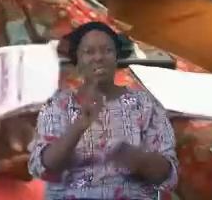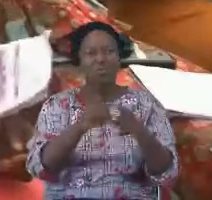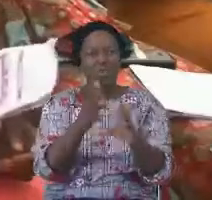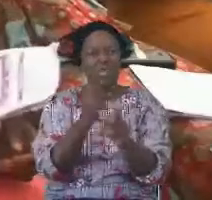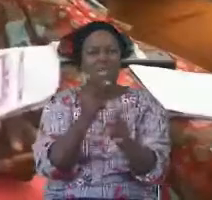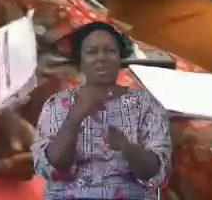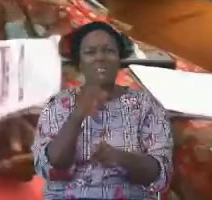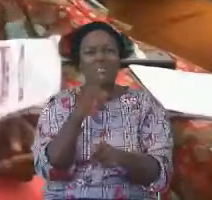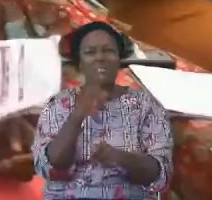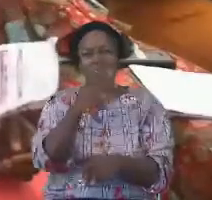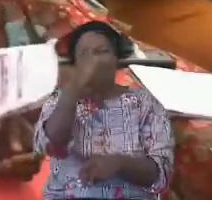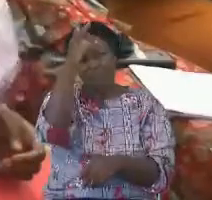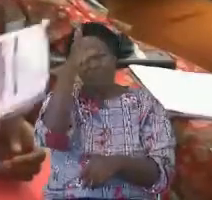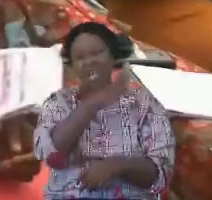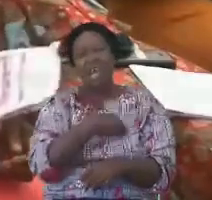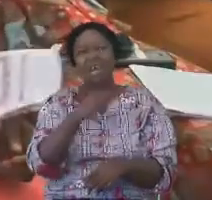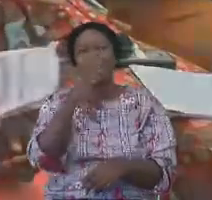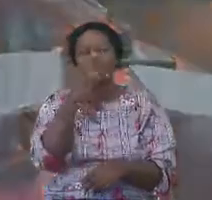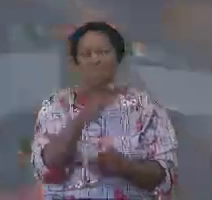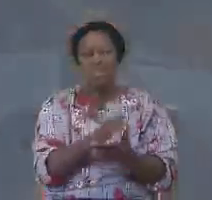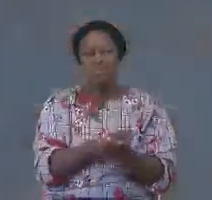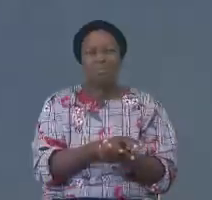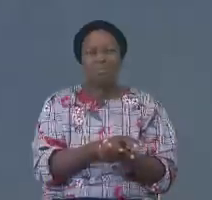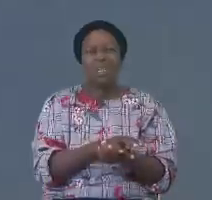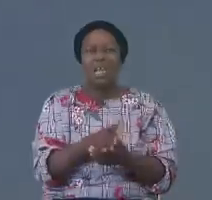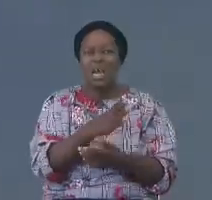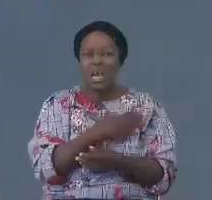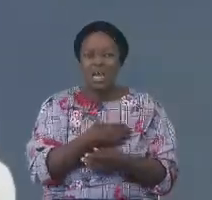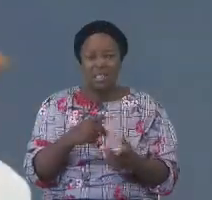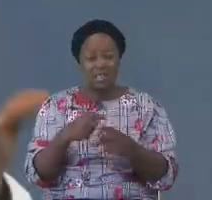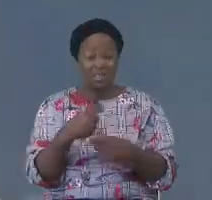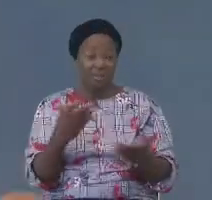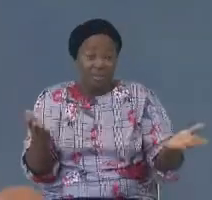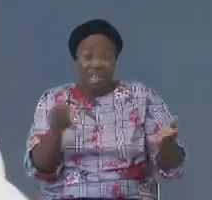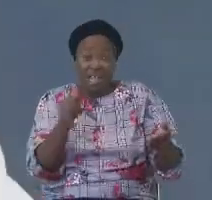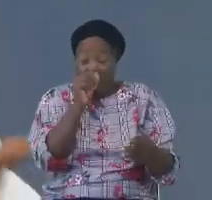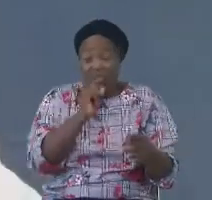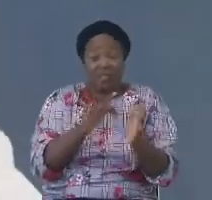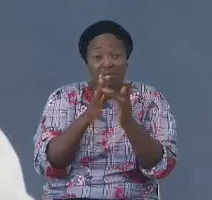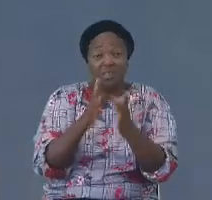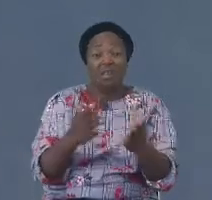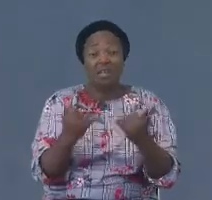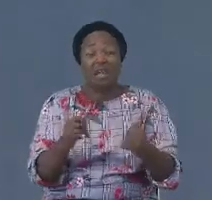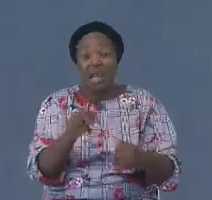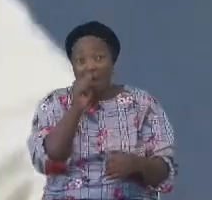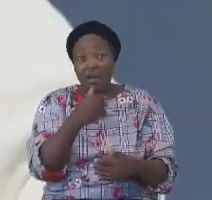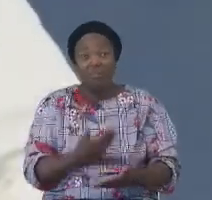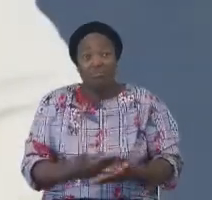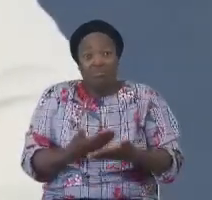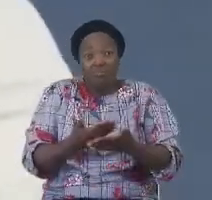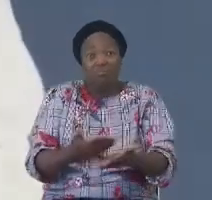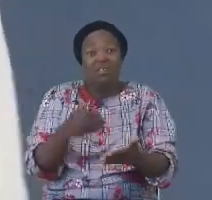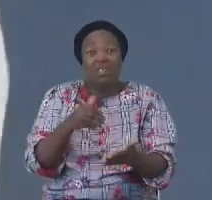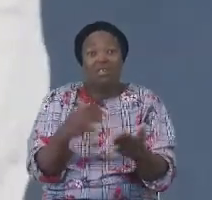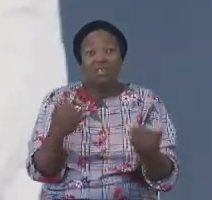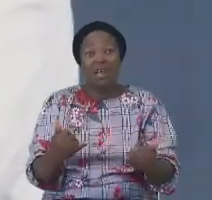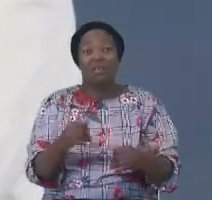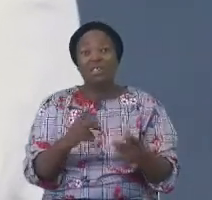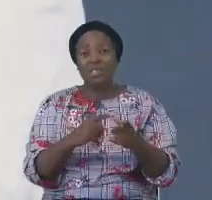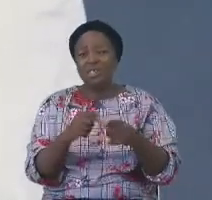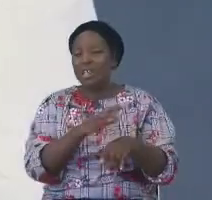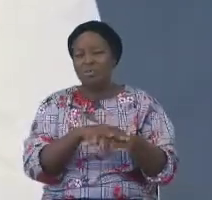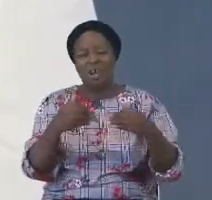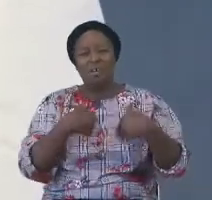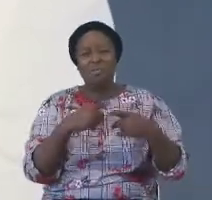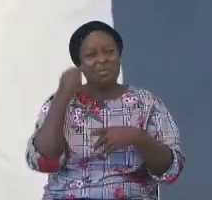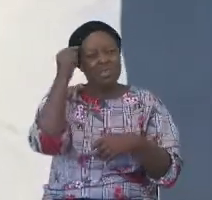much older you're still to take care of your father and your mother and be christian